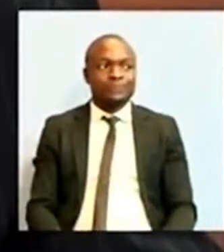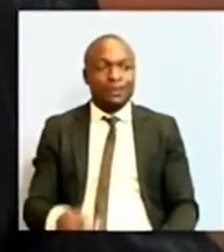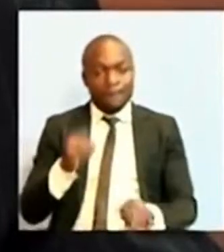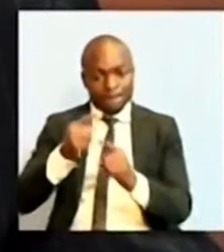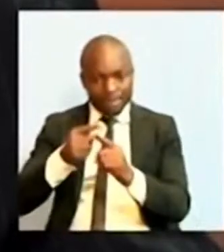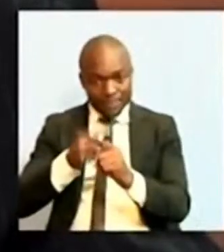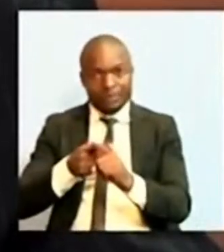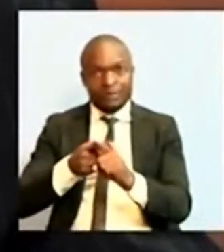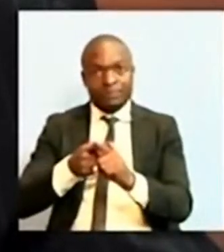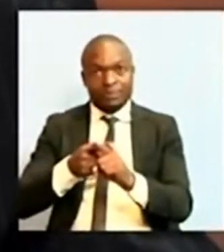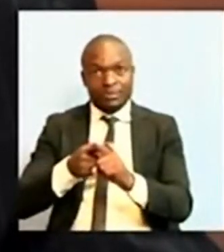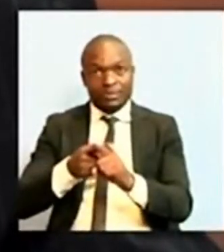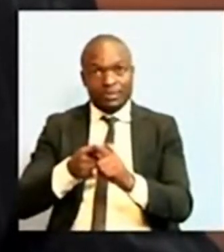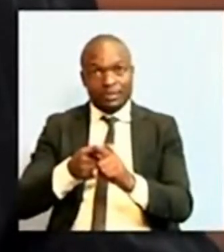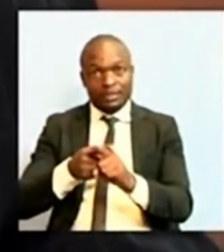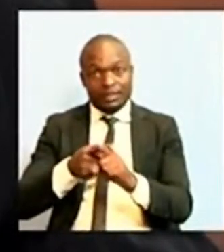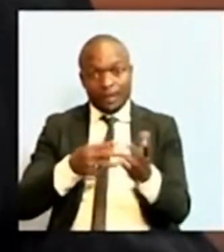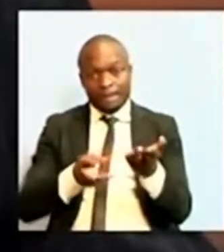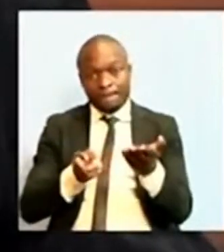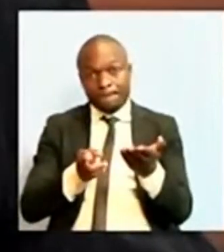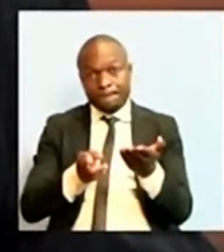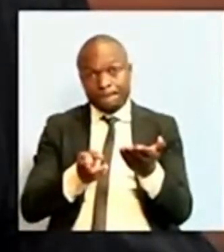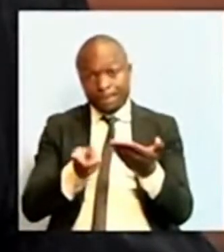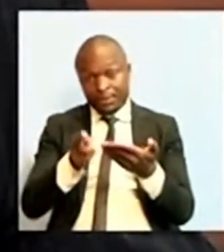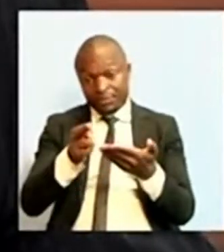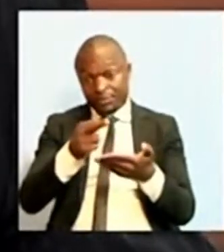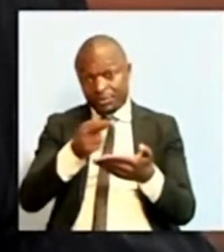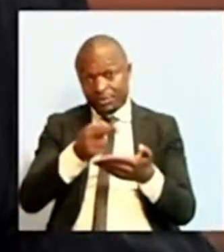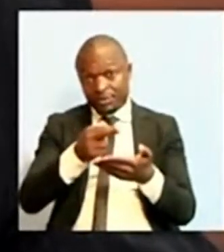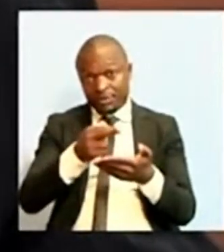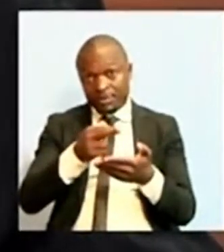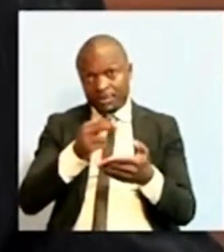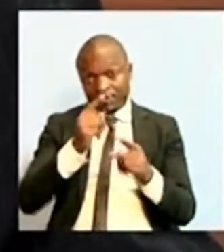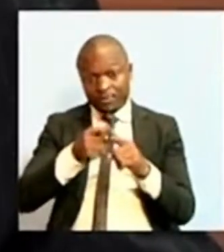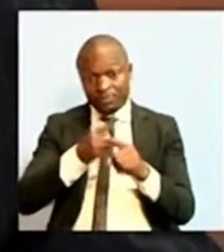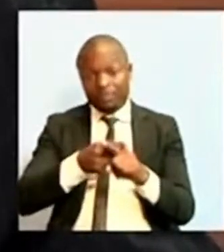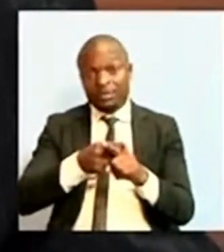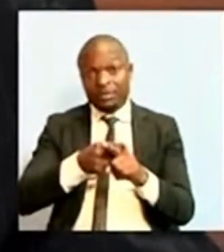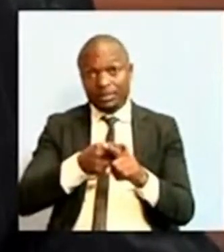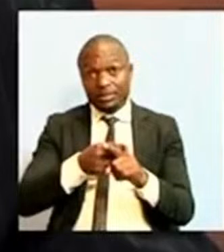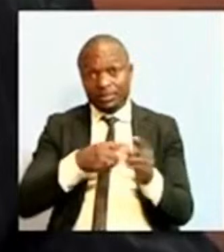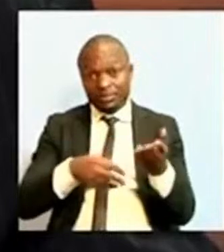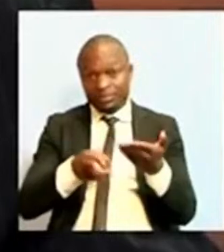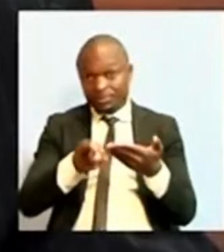monthly revenue for you to have such a huge outstanding debt?